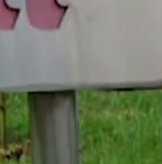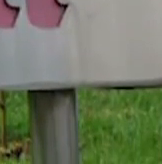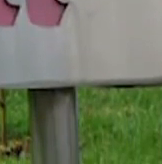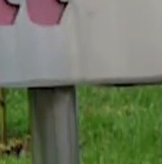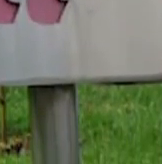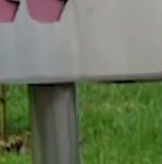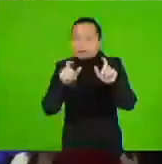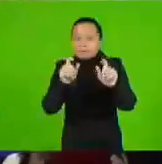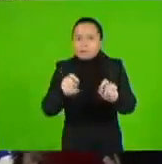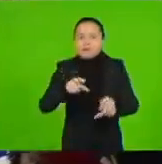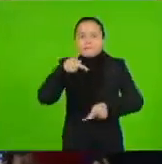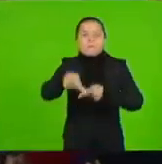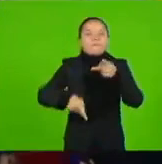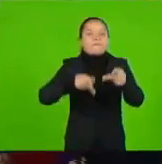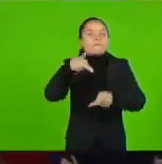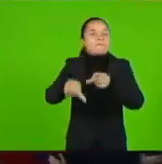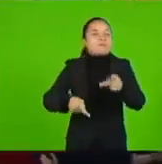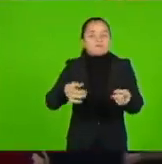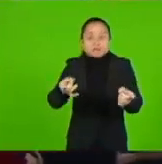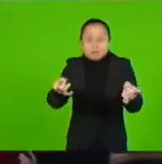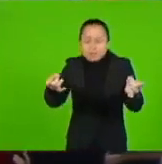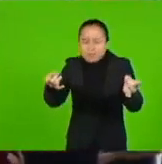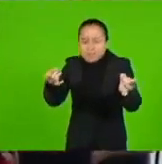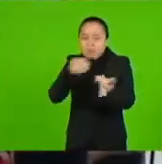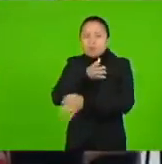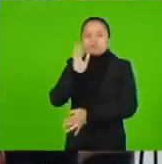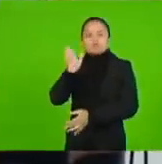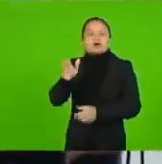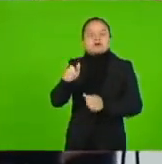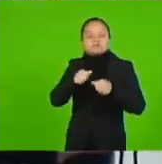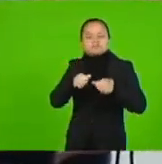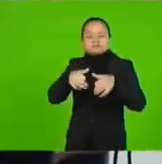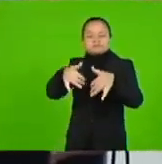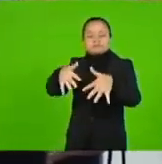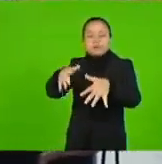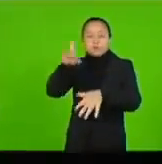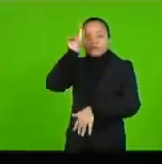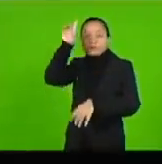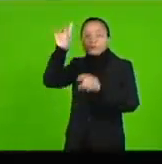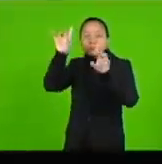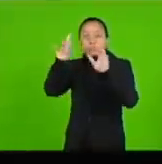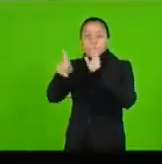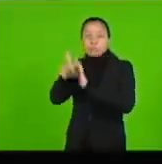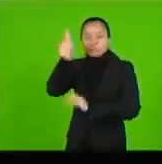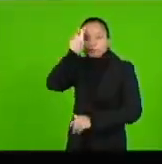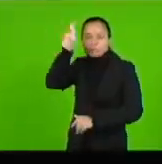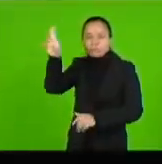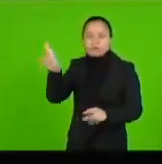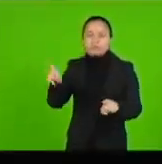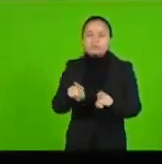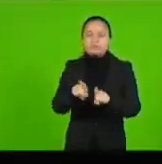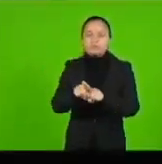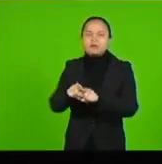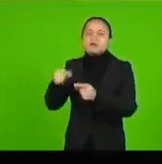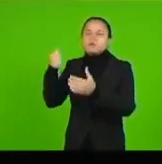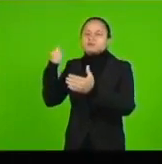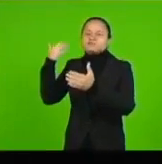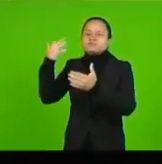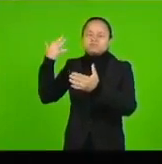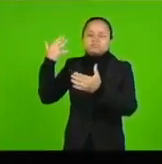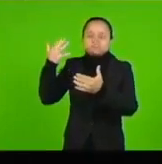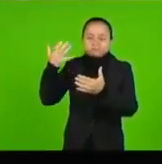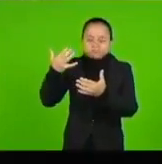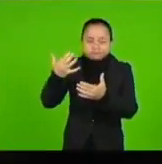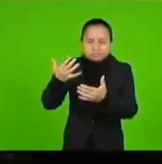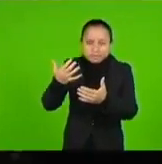Bible where the people would be prepared for the great day of the Lord throughout the years. Since its foundation,